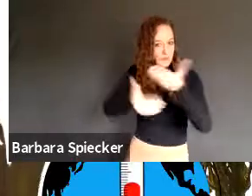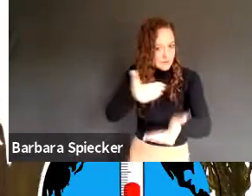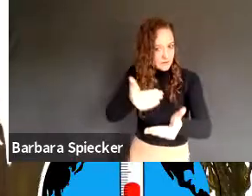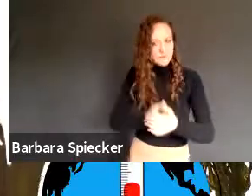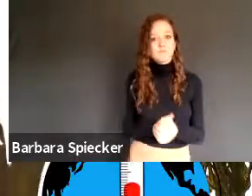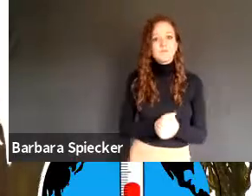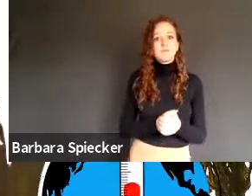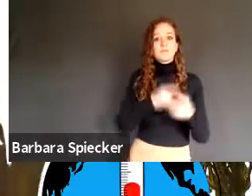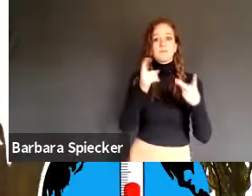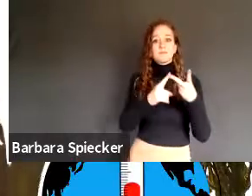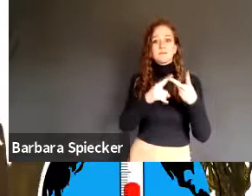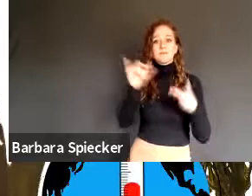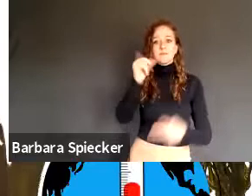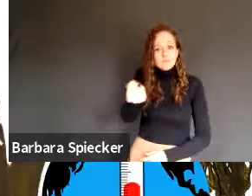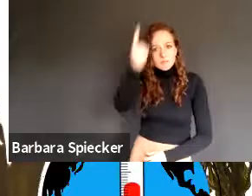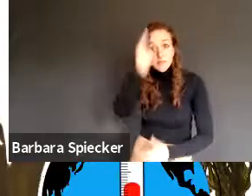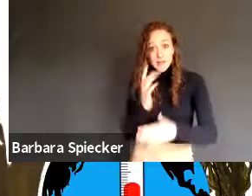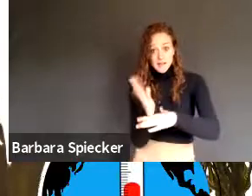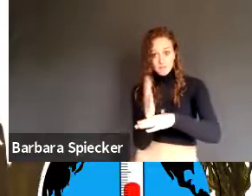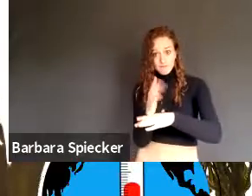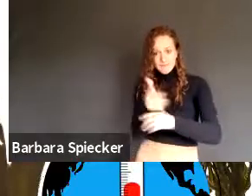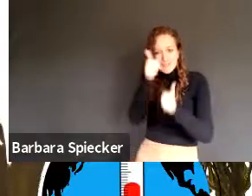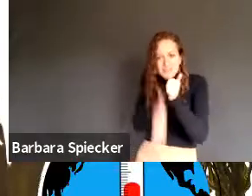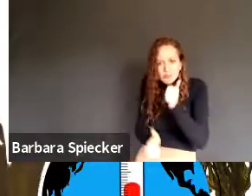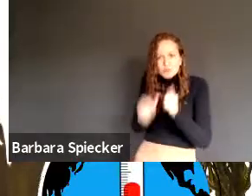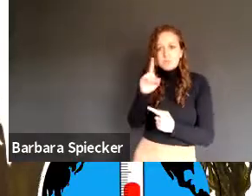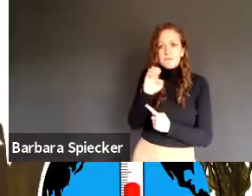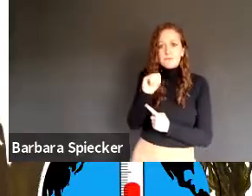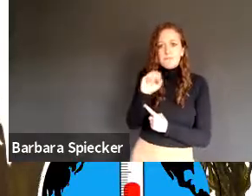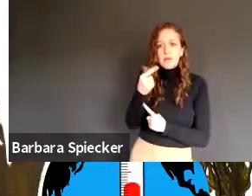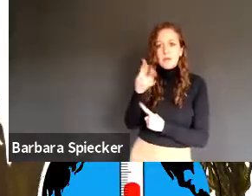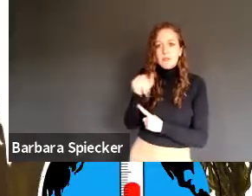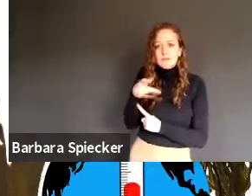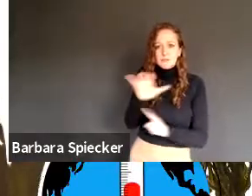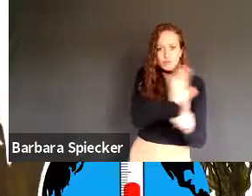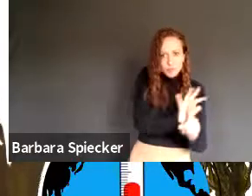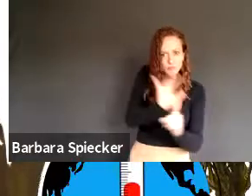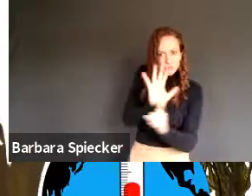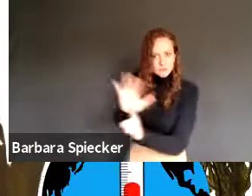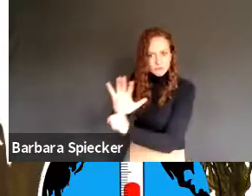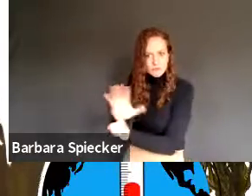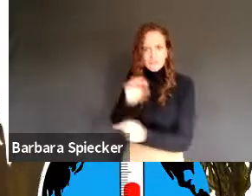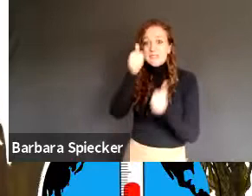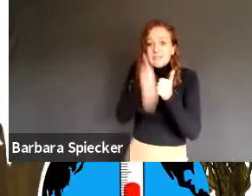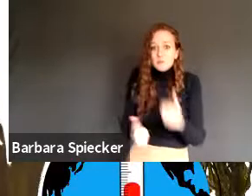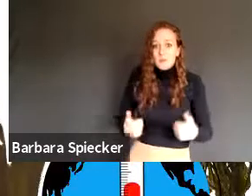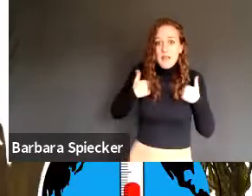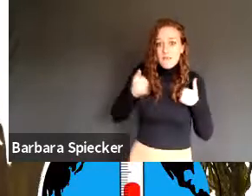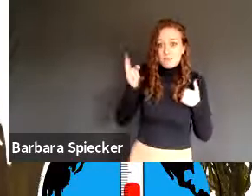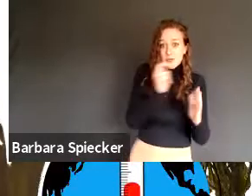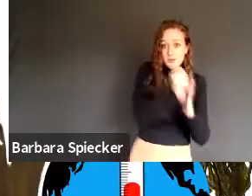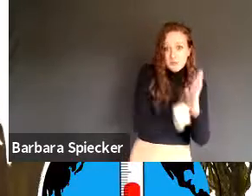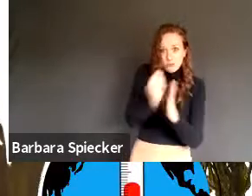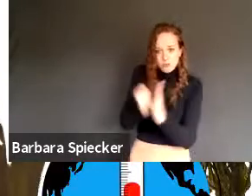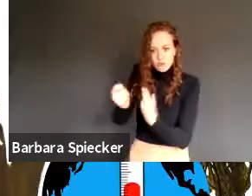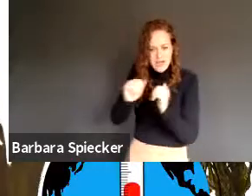underlying conditions modify ecosystem processes, and two, understanding how each demographic trait and